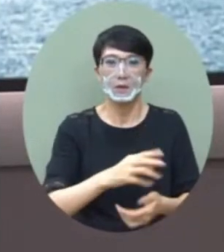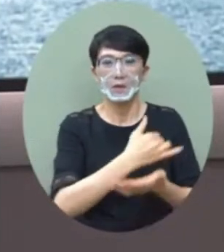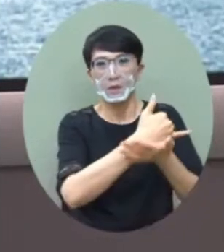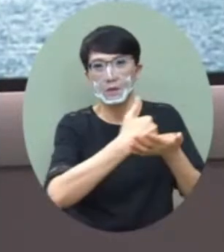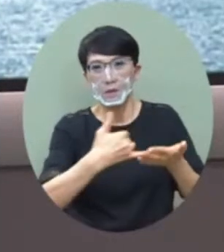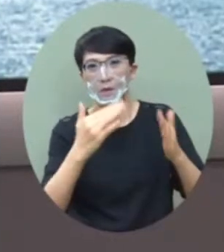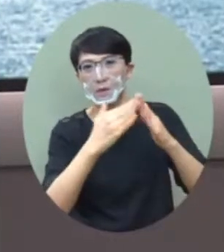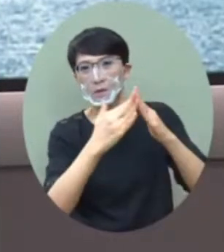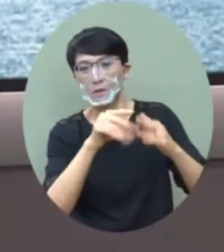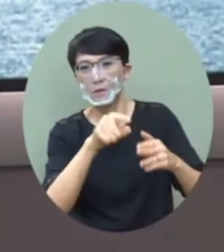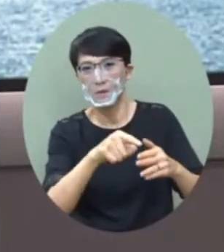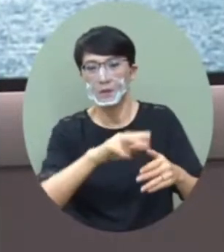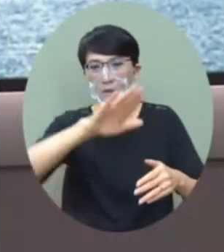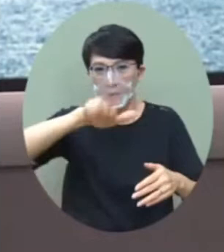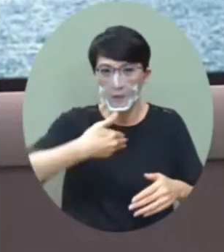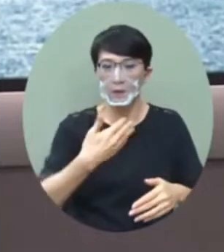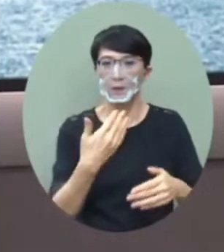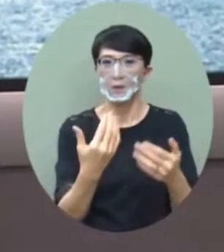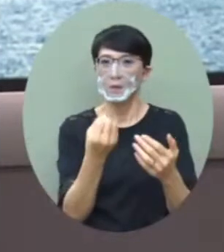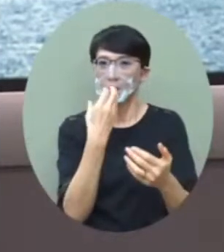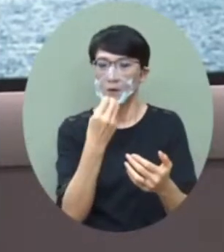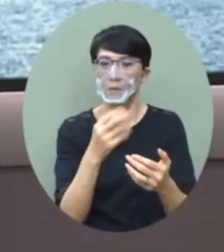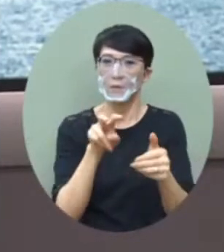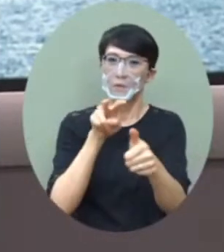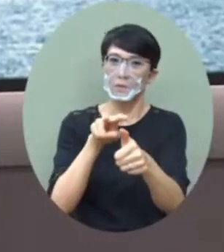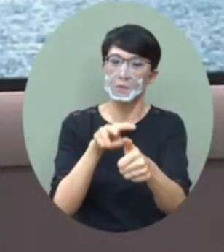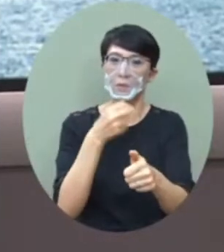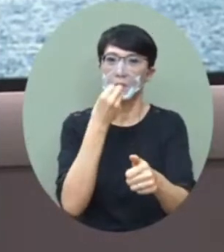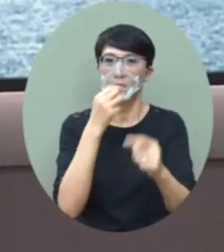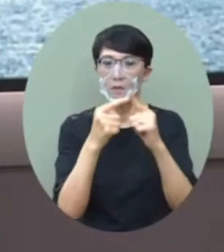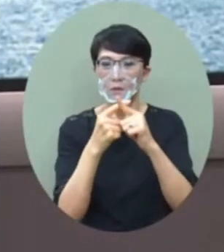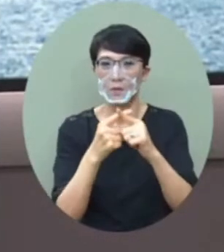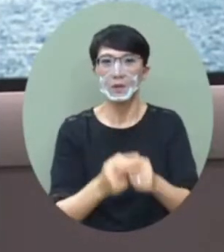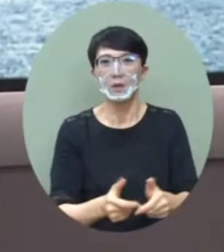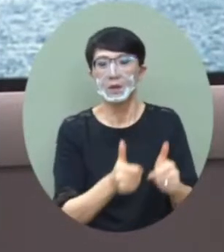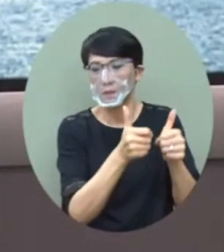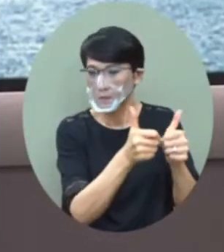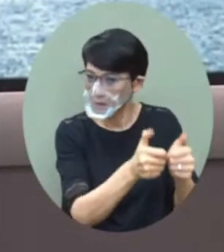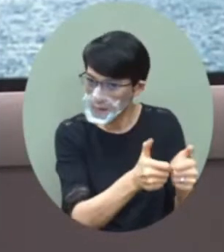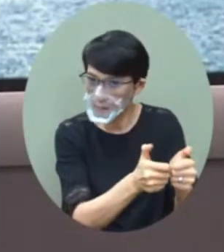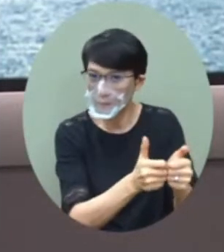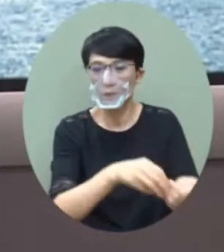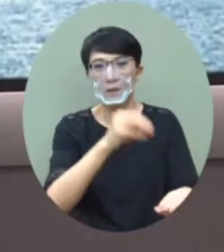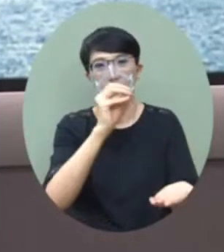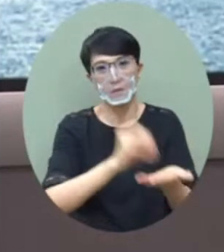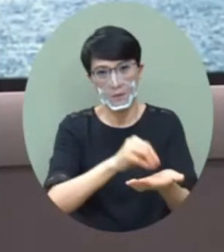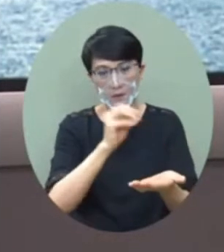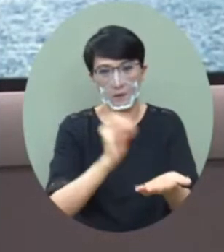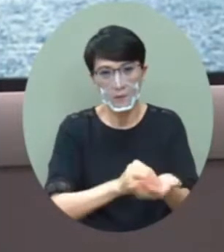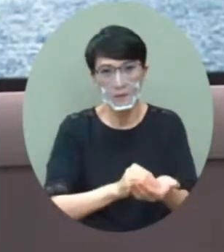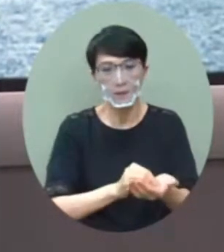They had to leave their families to help attend to patients in Hong Kong.